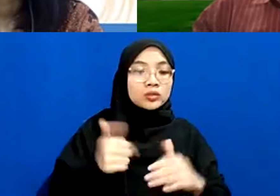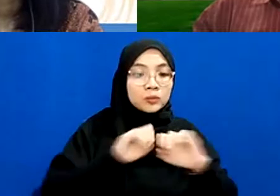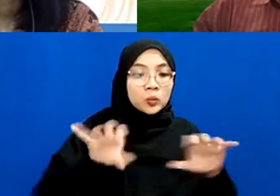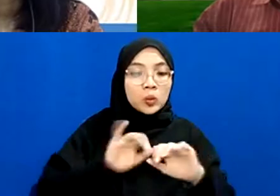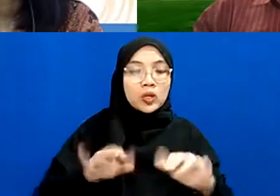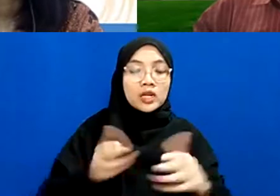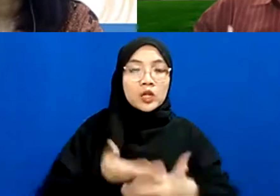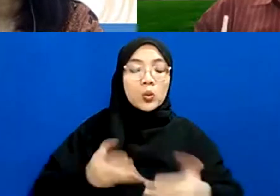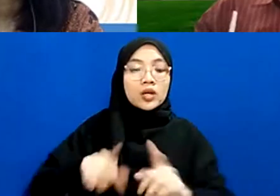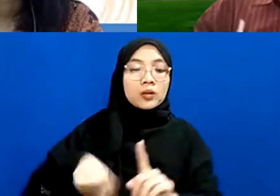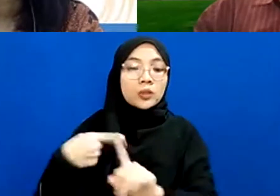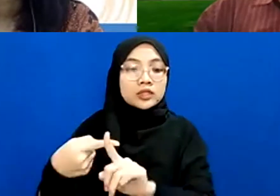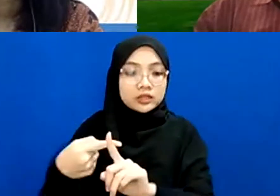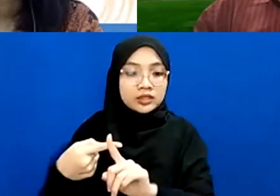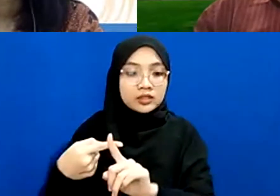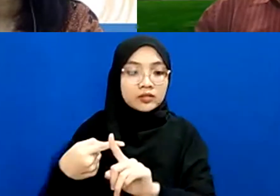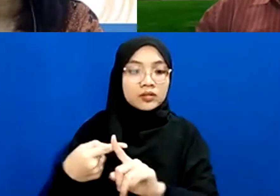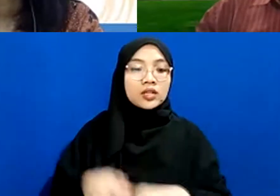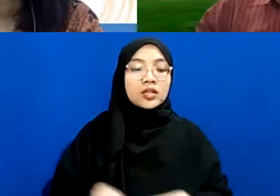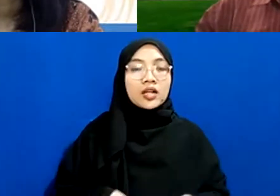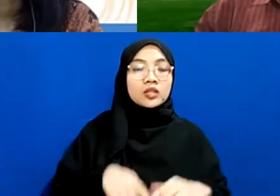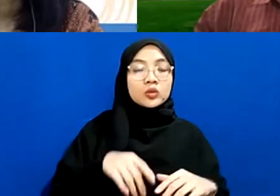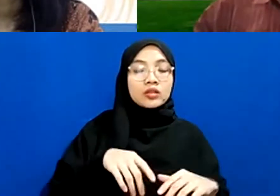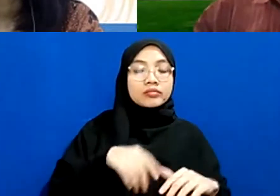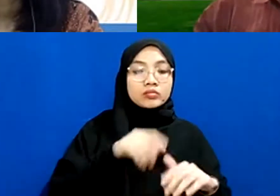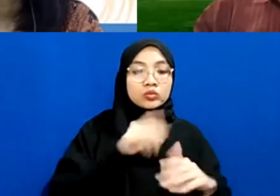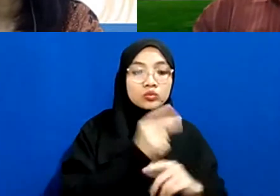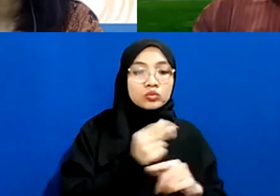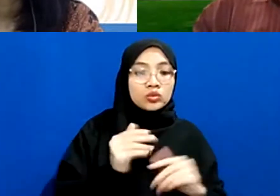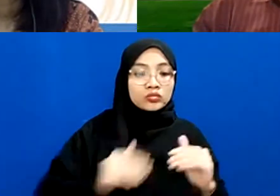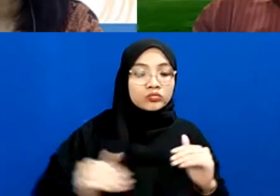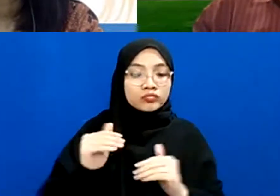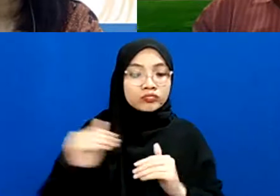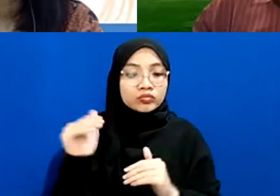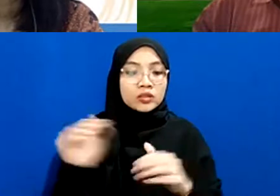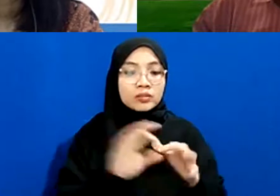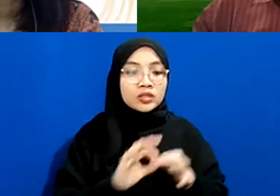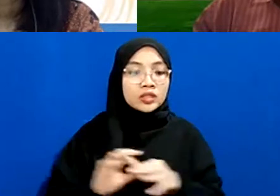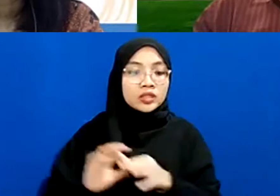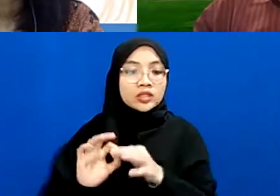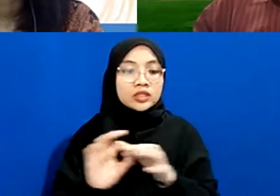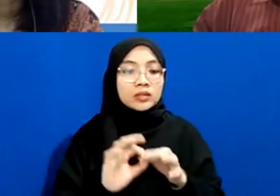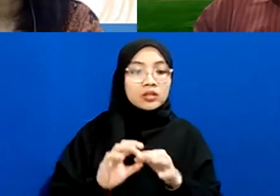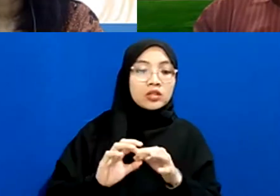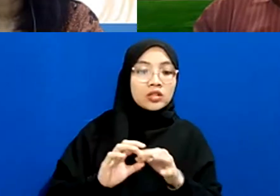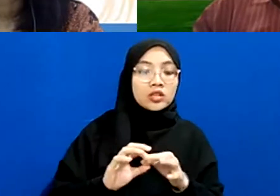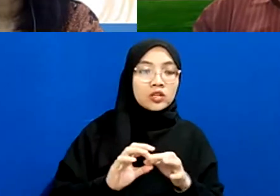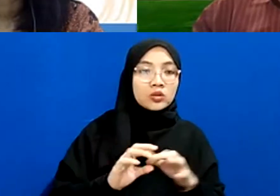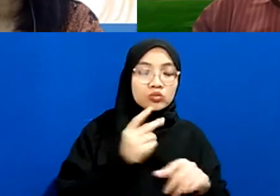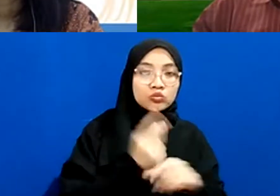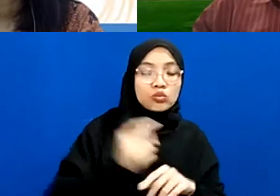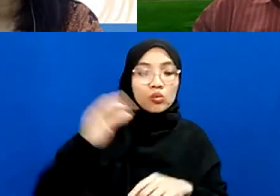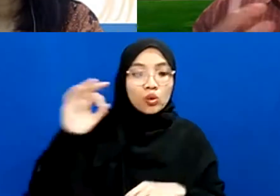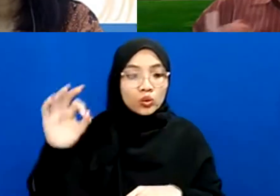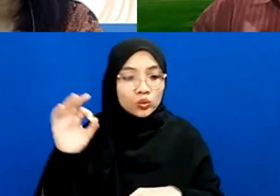Skilling their teachers, working with their parents to break down any perceptions of stigma and